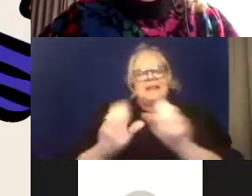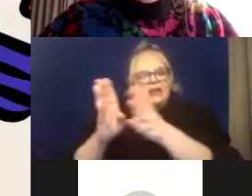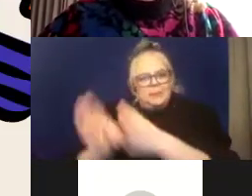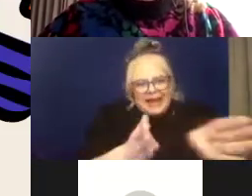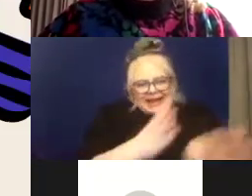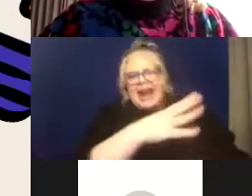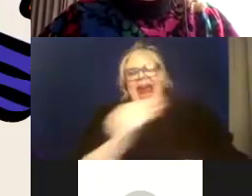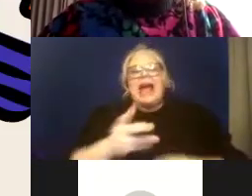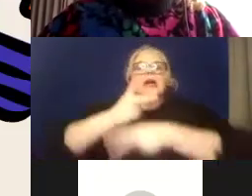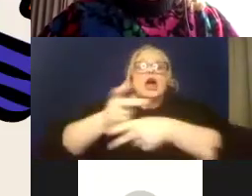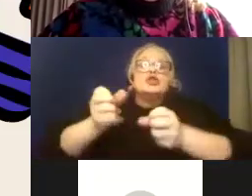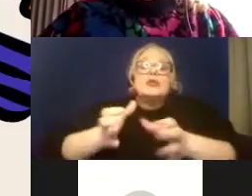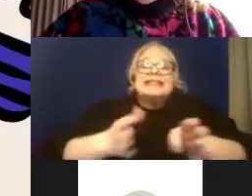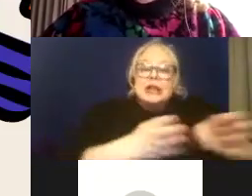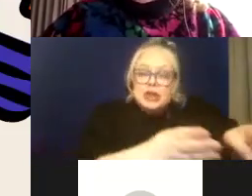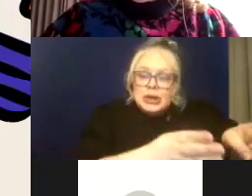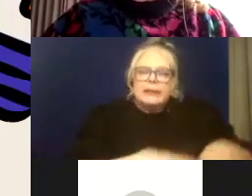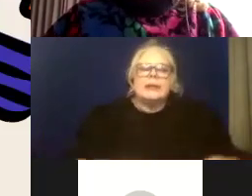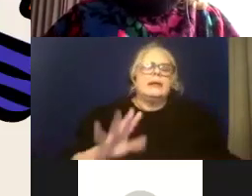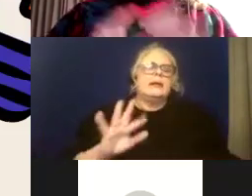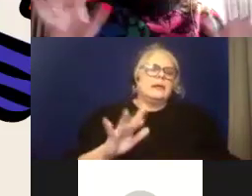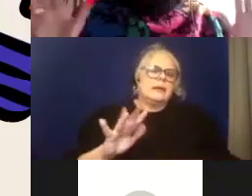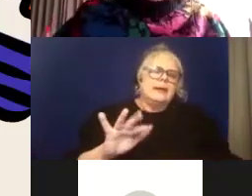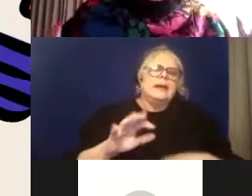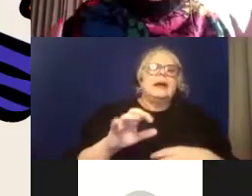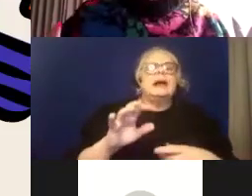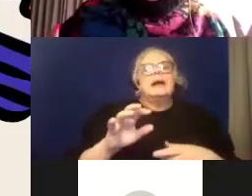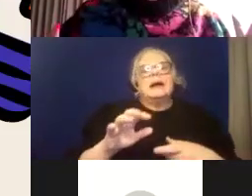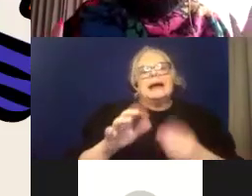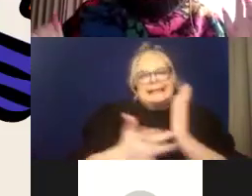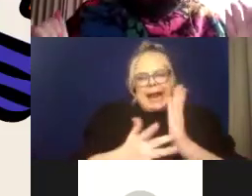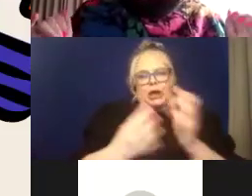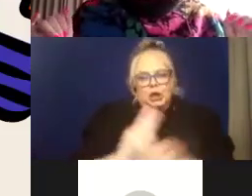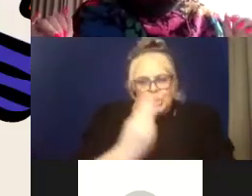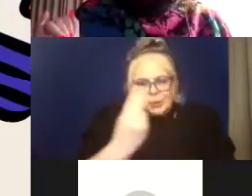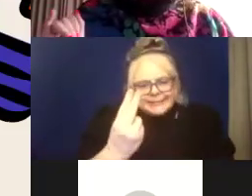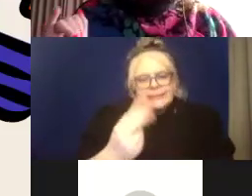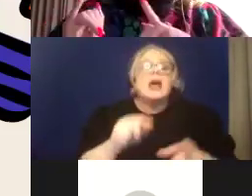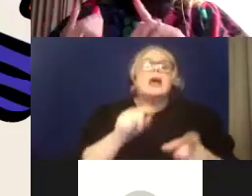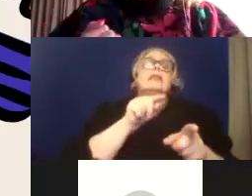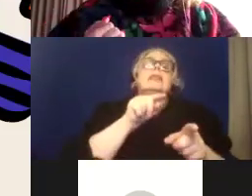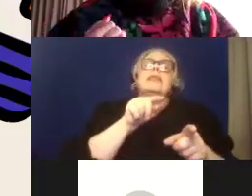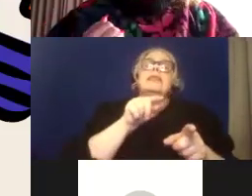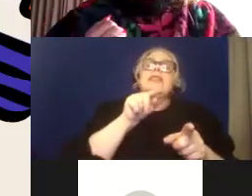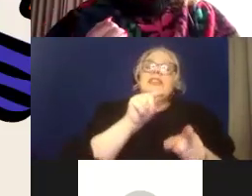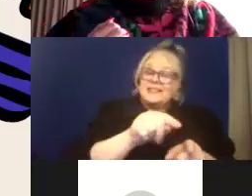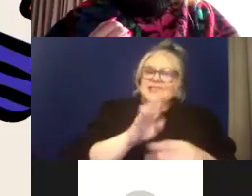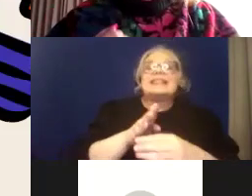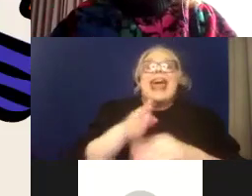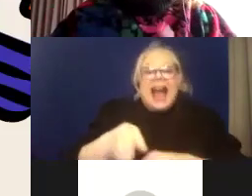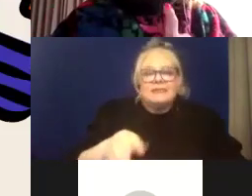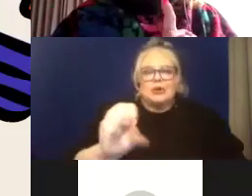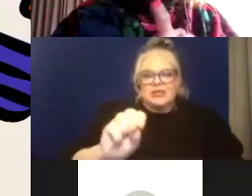of technology-facilitated gender-based violence. So that's broader than image-based sexual abuse. That includes